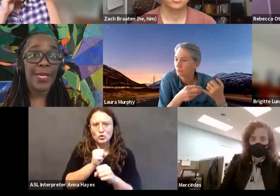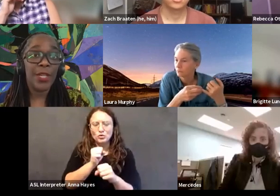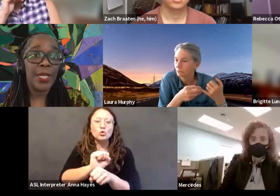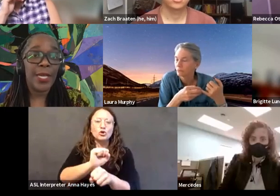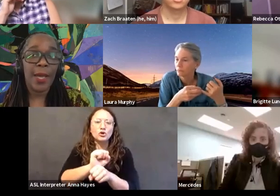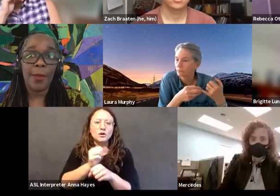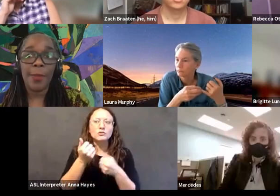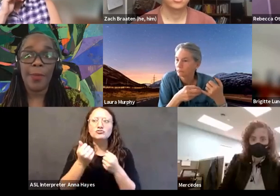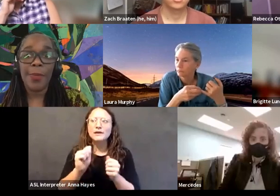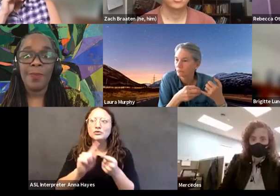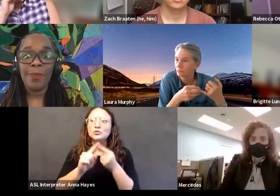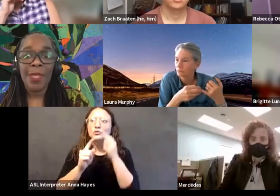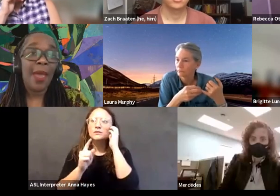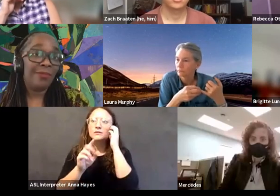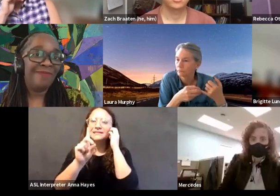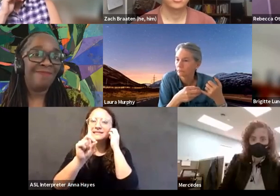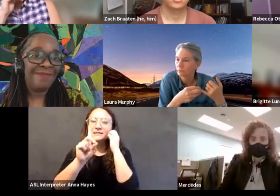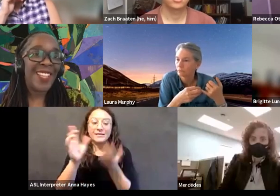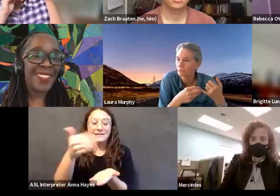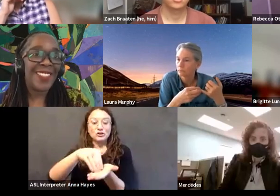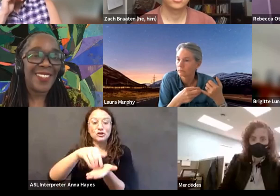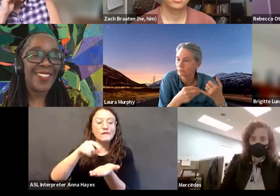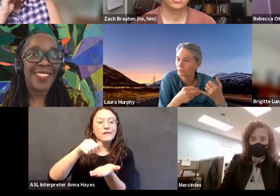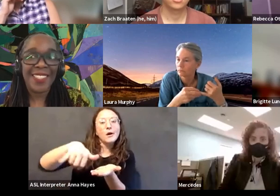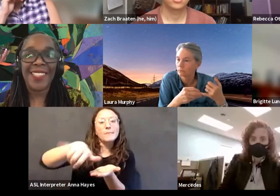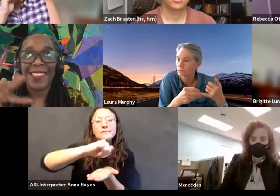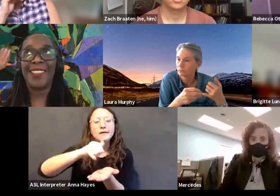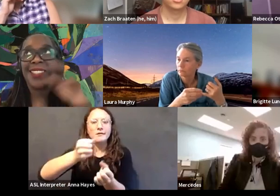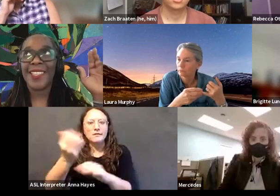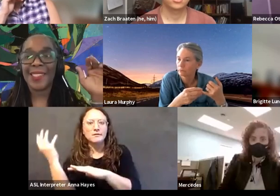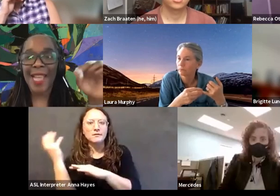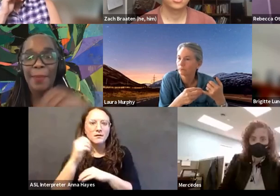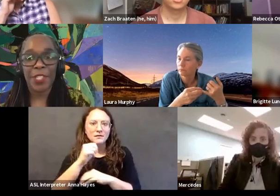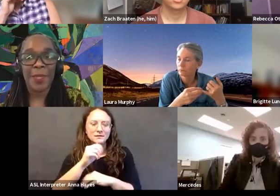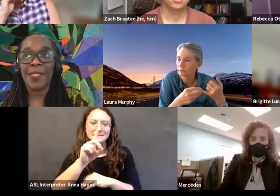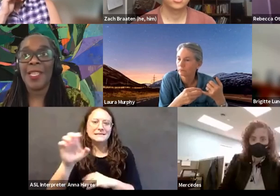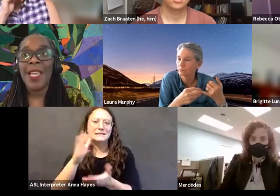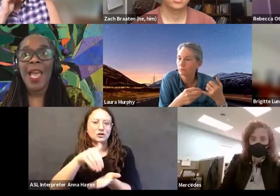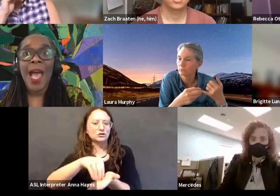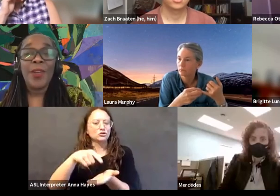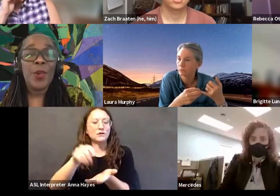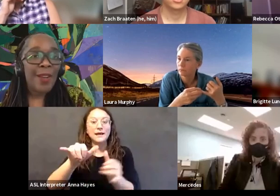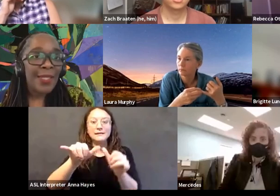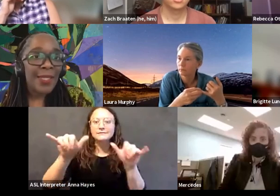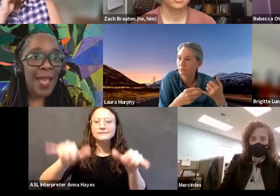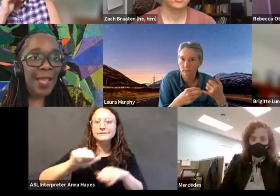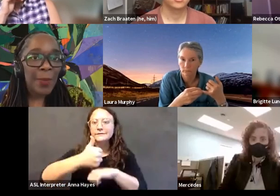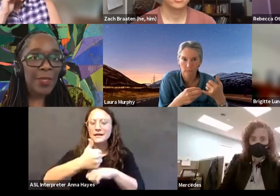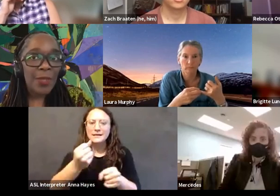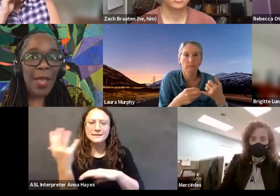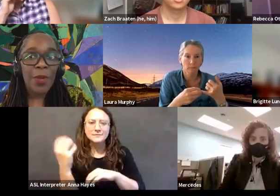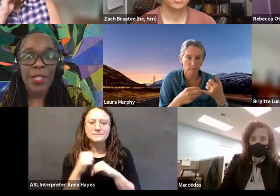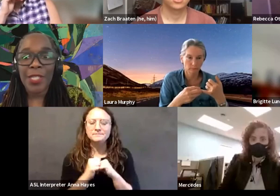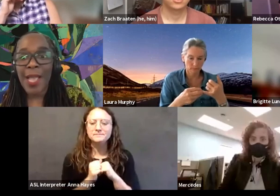hegemony, you know, the establishment. I know we're